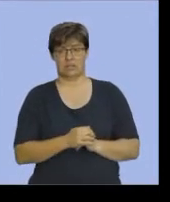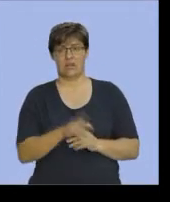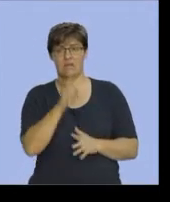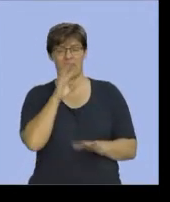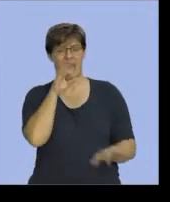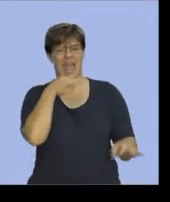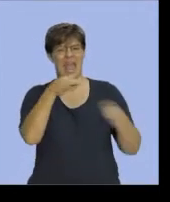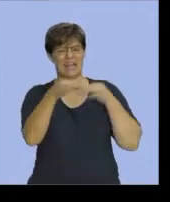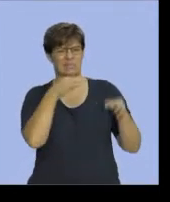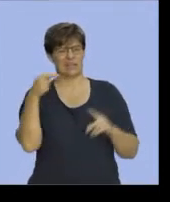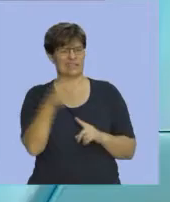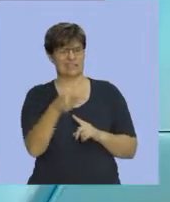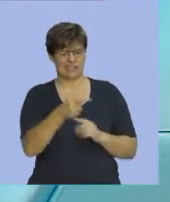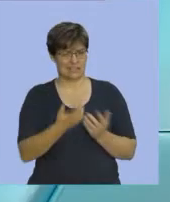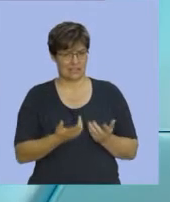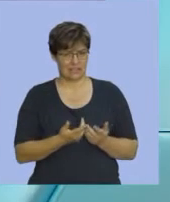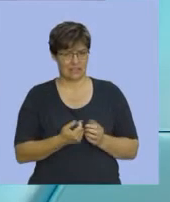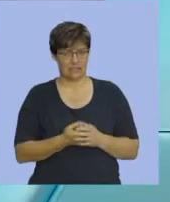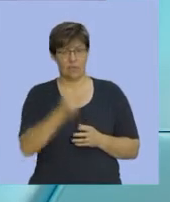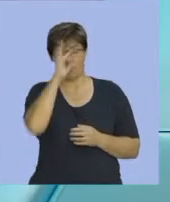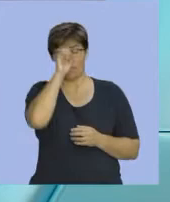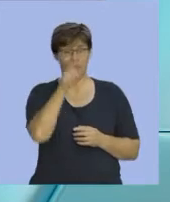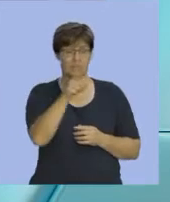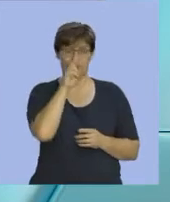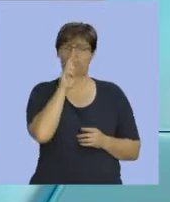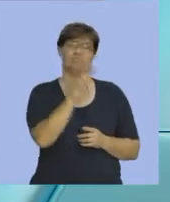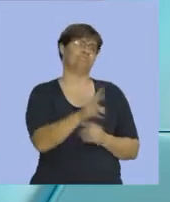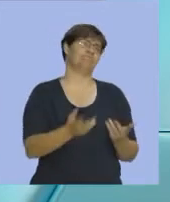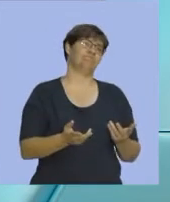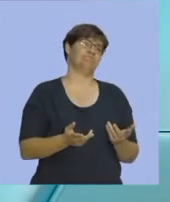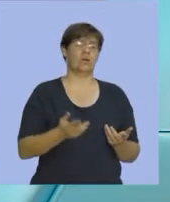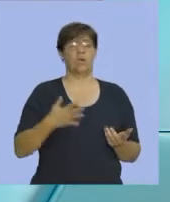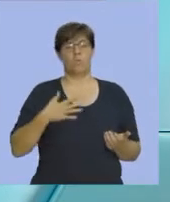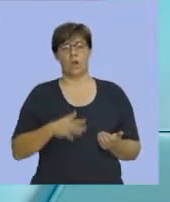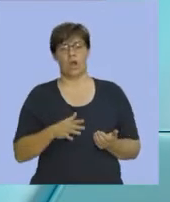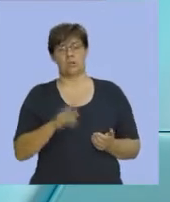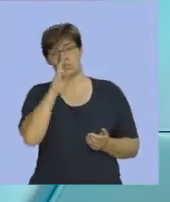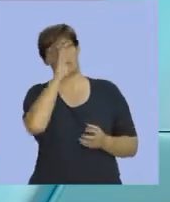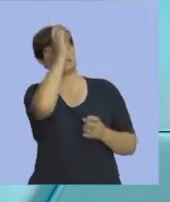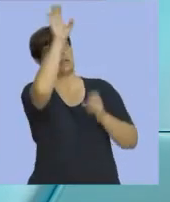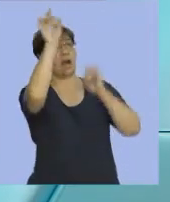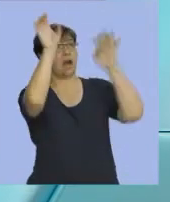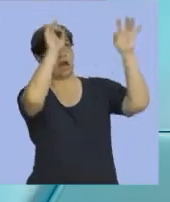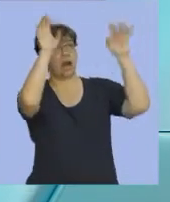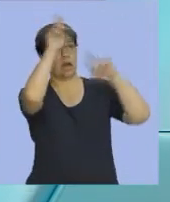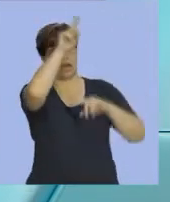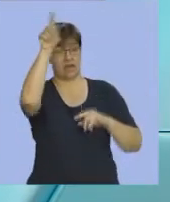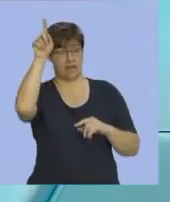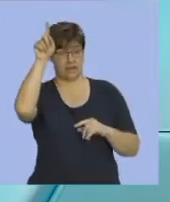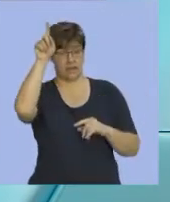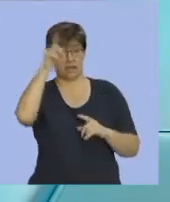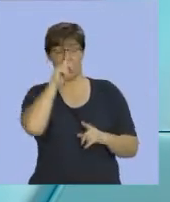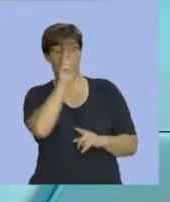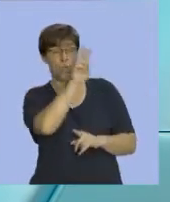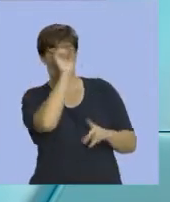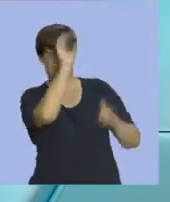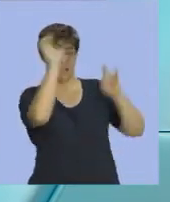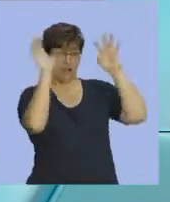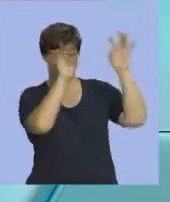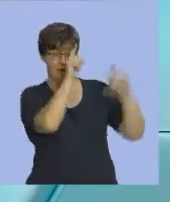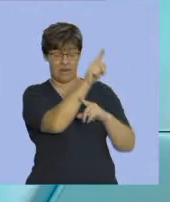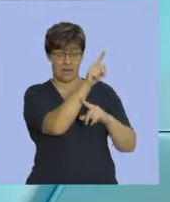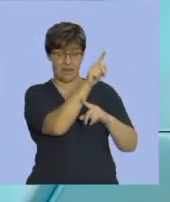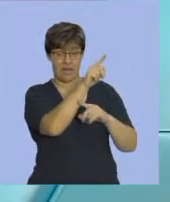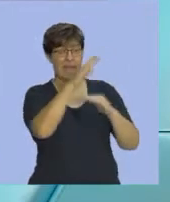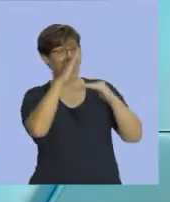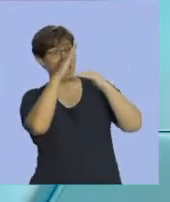Now, if I explain what this is, remember that at times you look at, maybe you want to look at the stars, right? And as you're looking